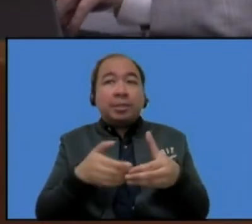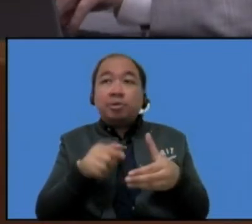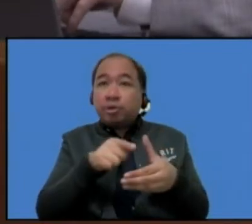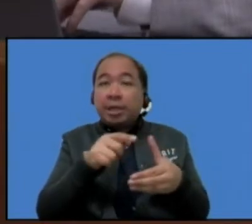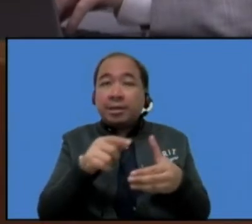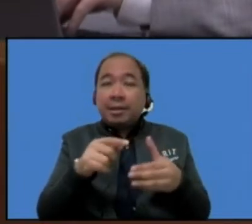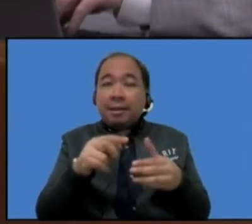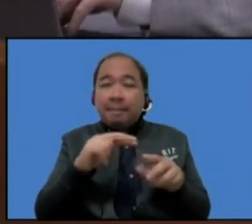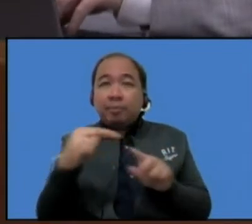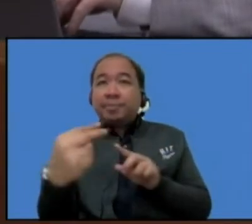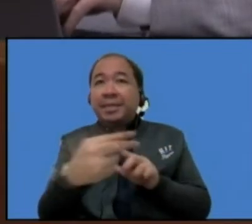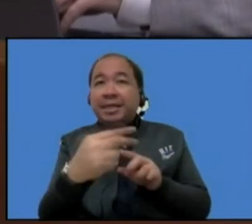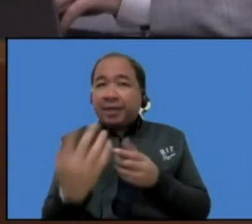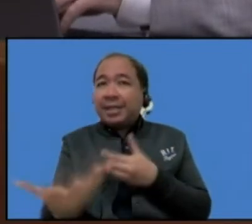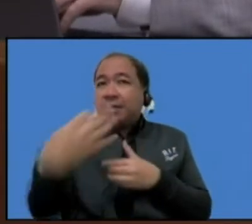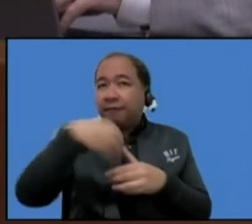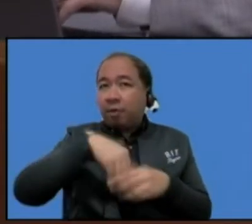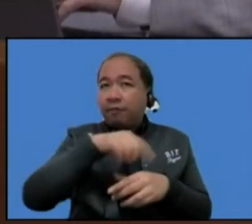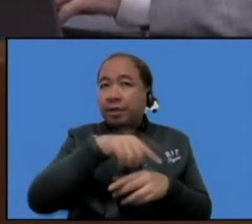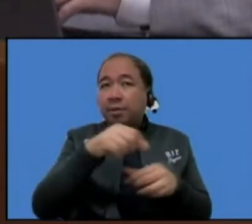in the policymaking process.